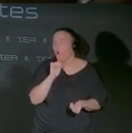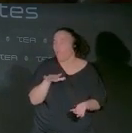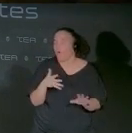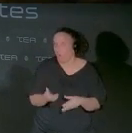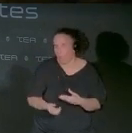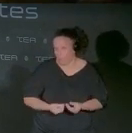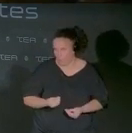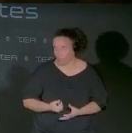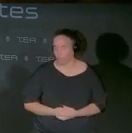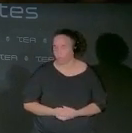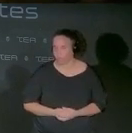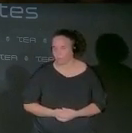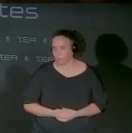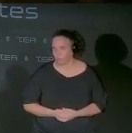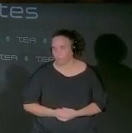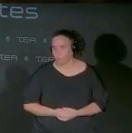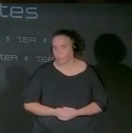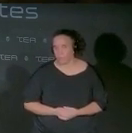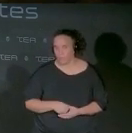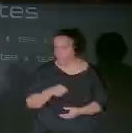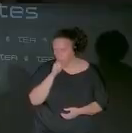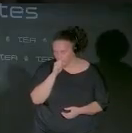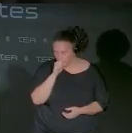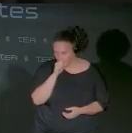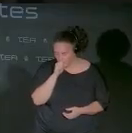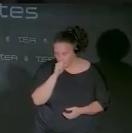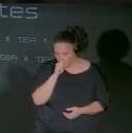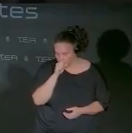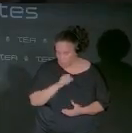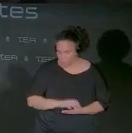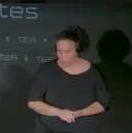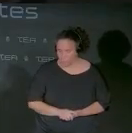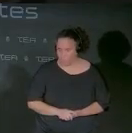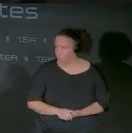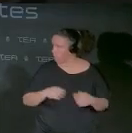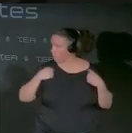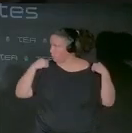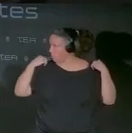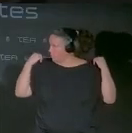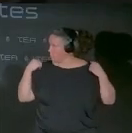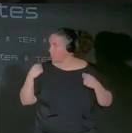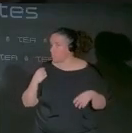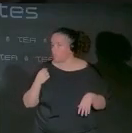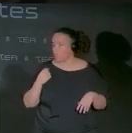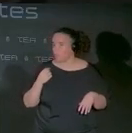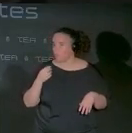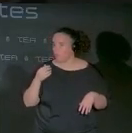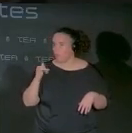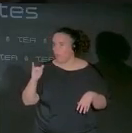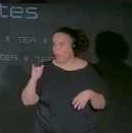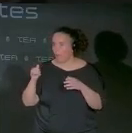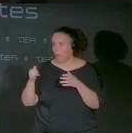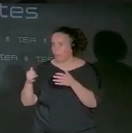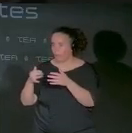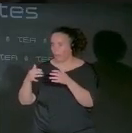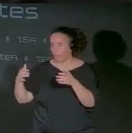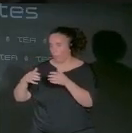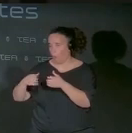Well, I think if we're talking about virtual world, it will be probably something that will have to be